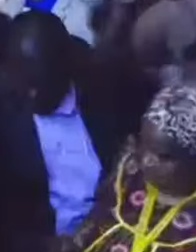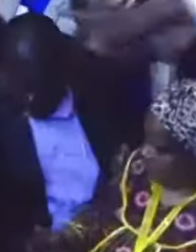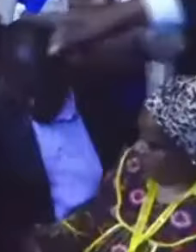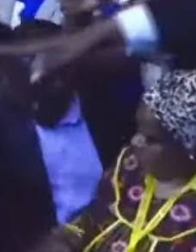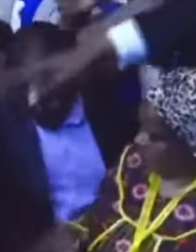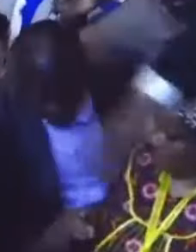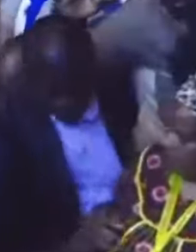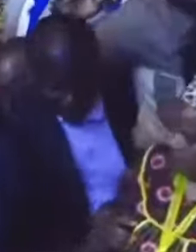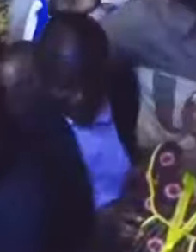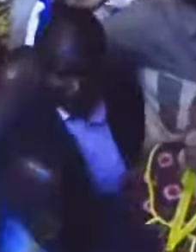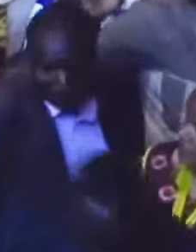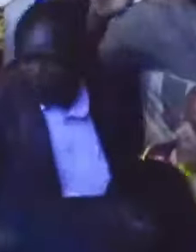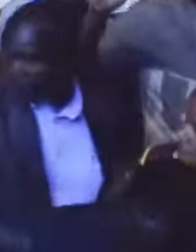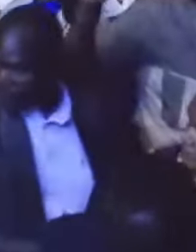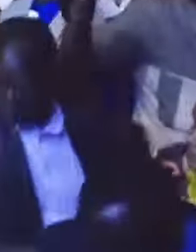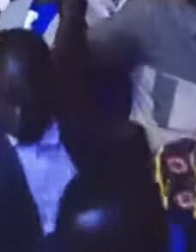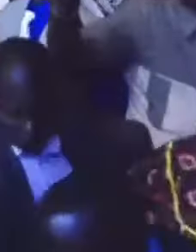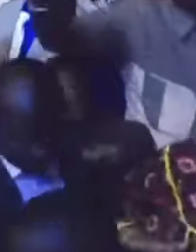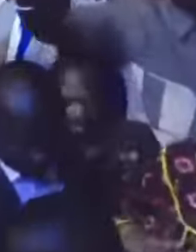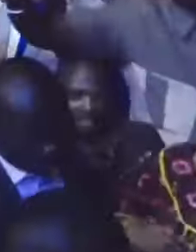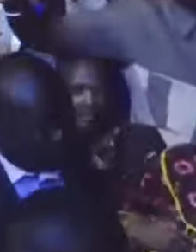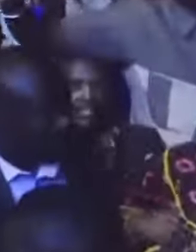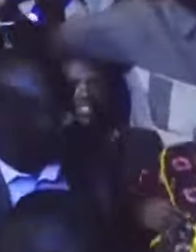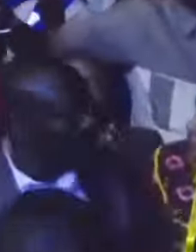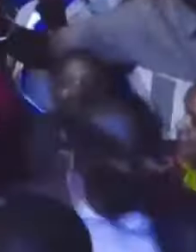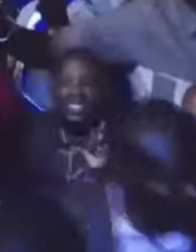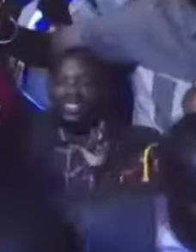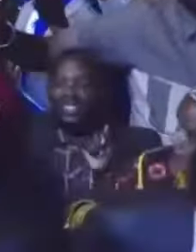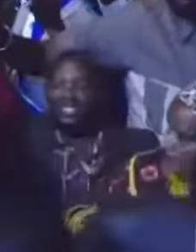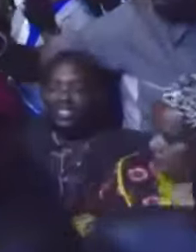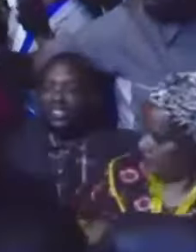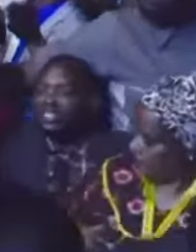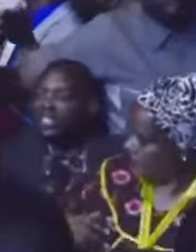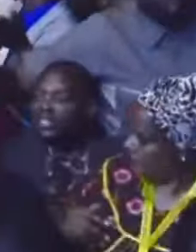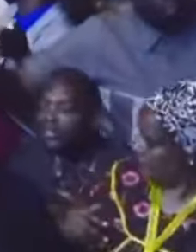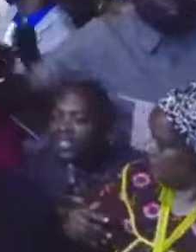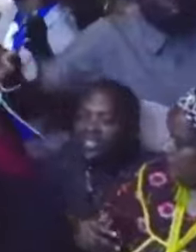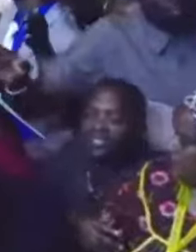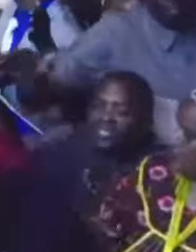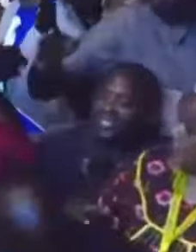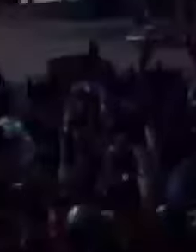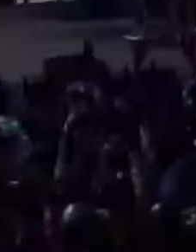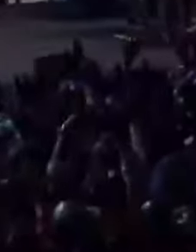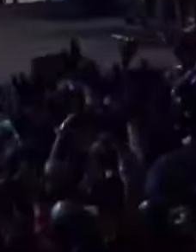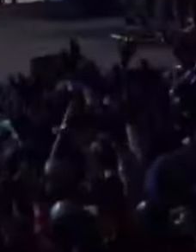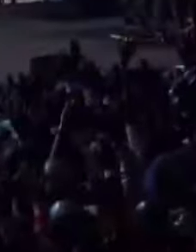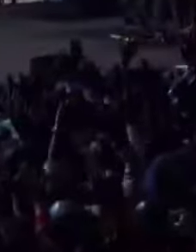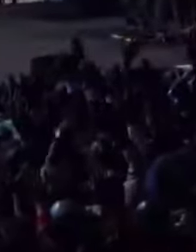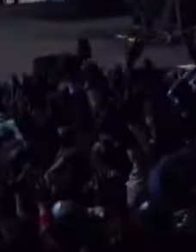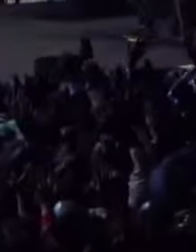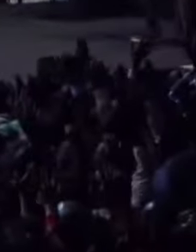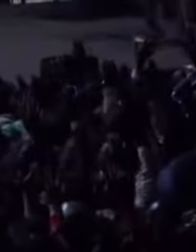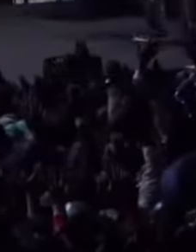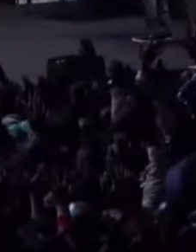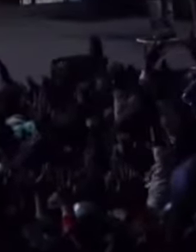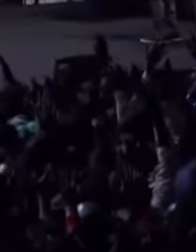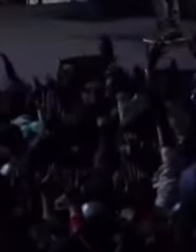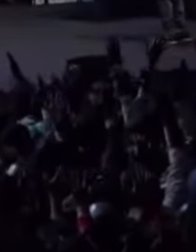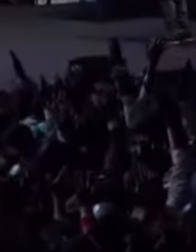country can you believe that Mr President